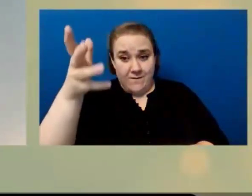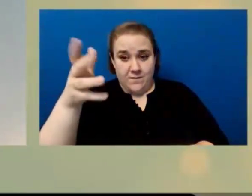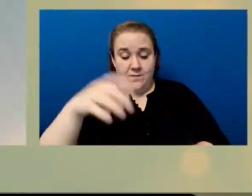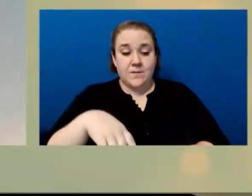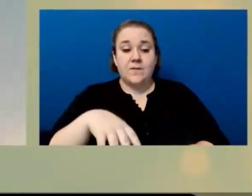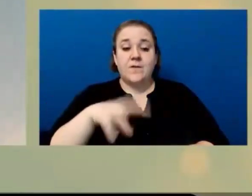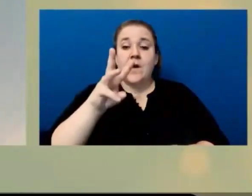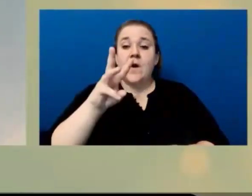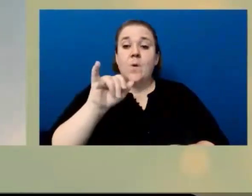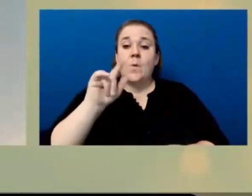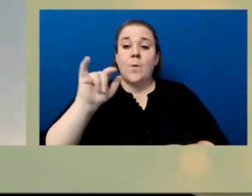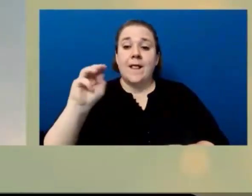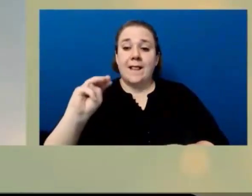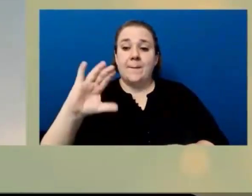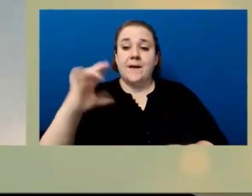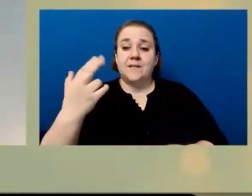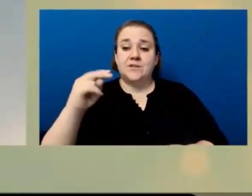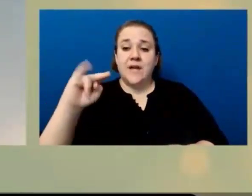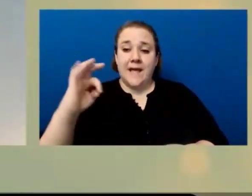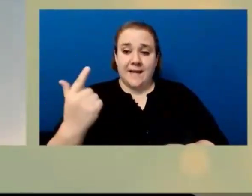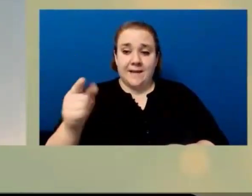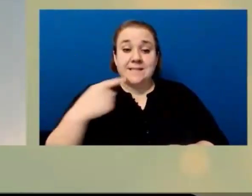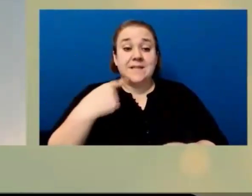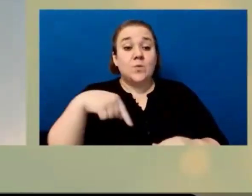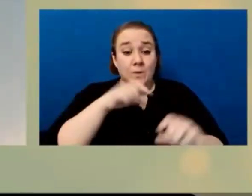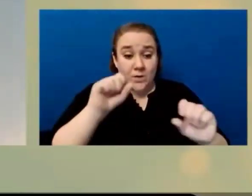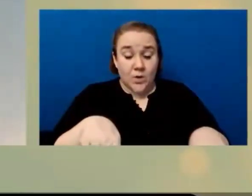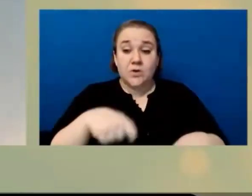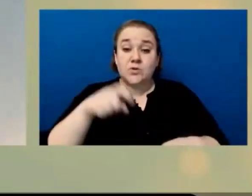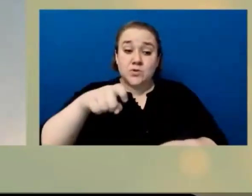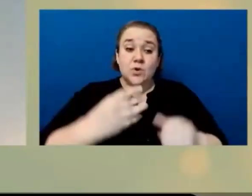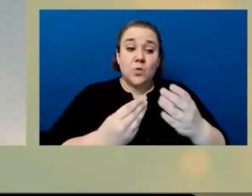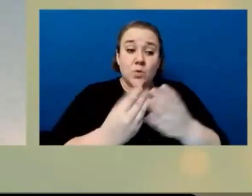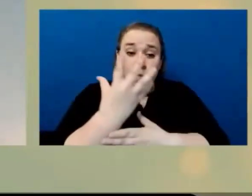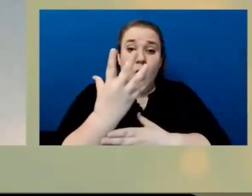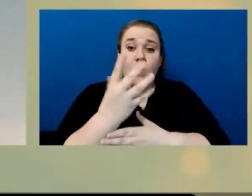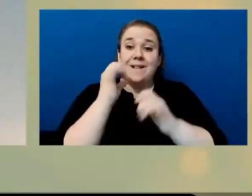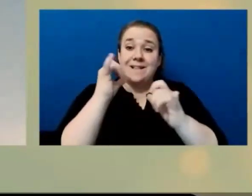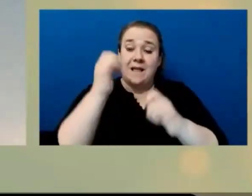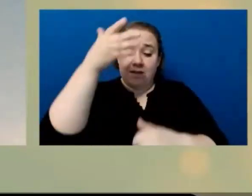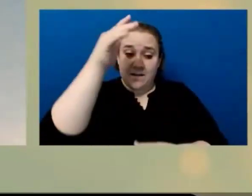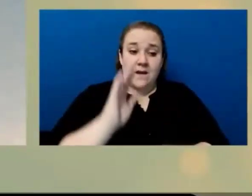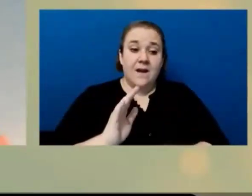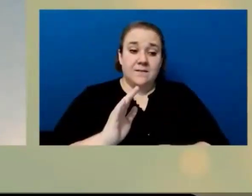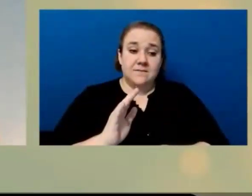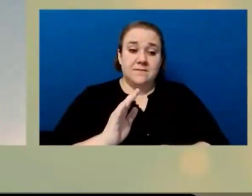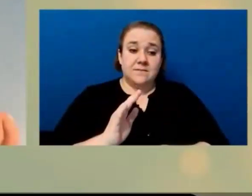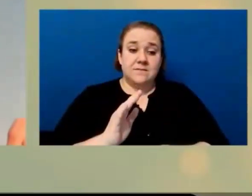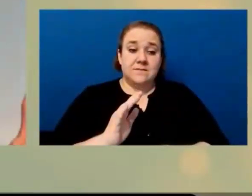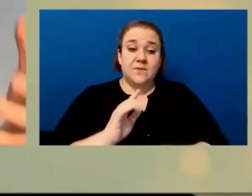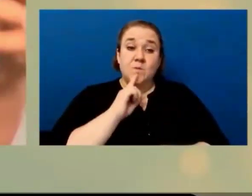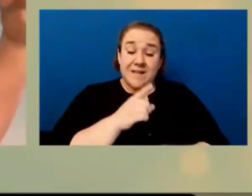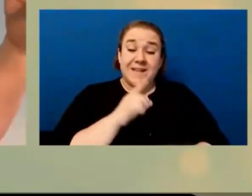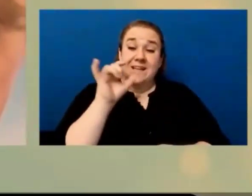likeness to God, could become less messy, more divine, leave bad behind for good, make our